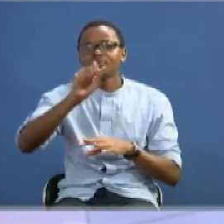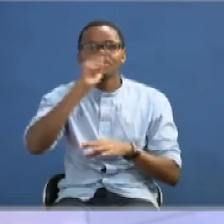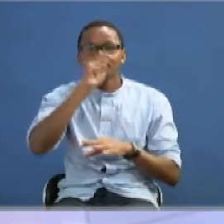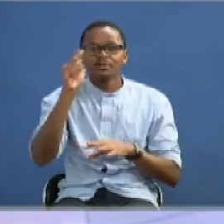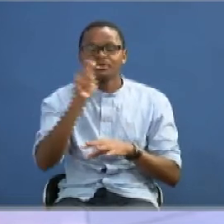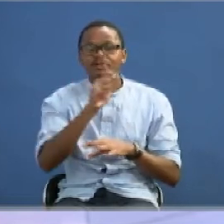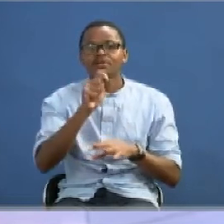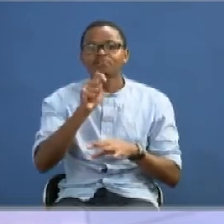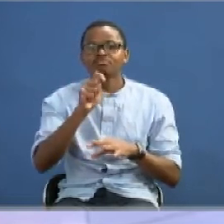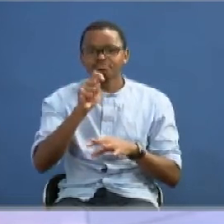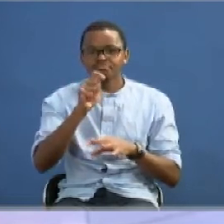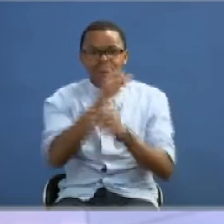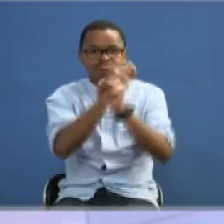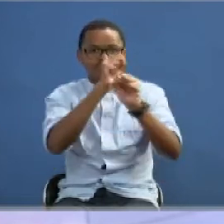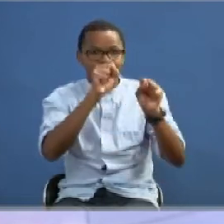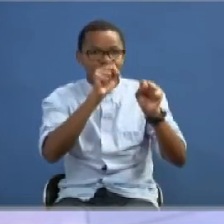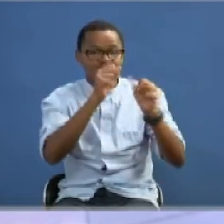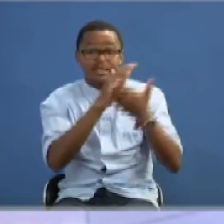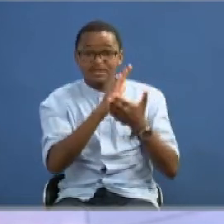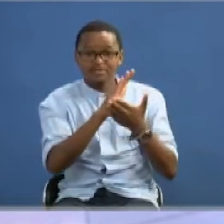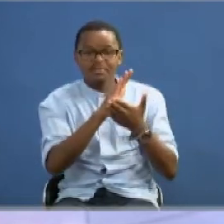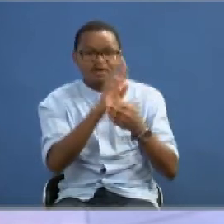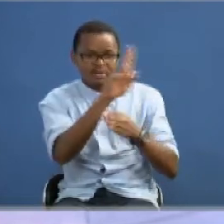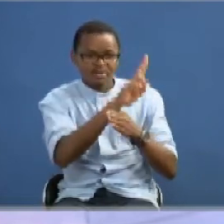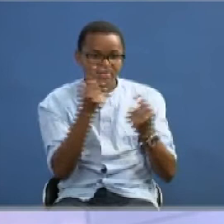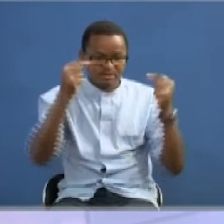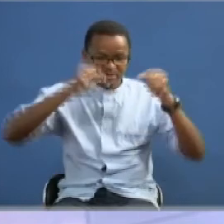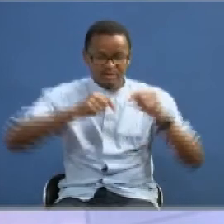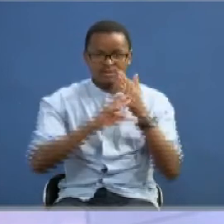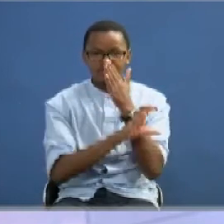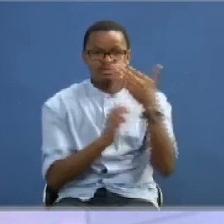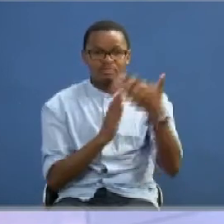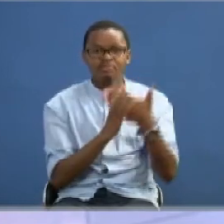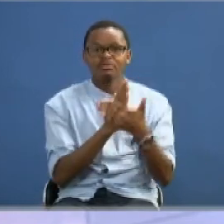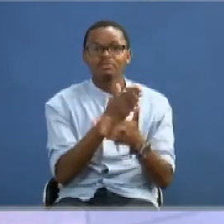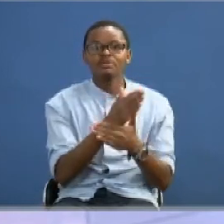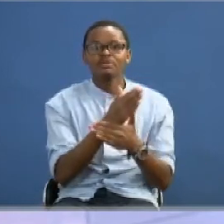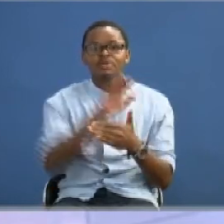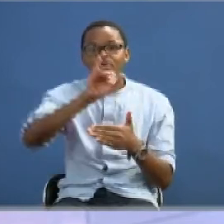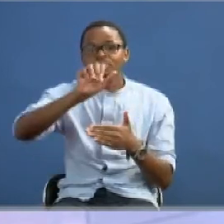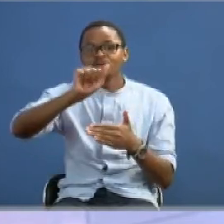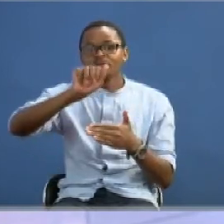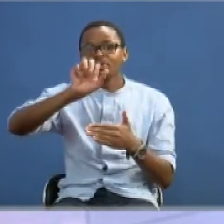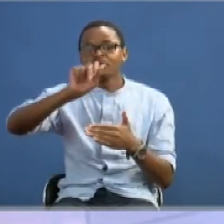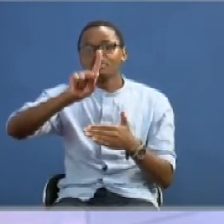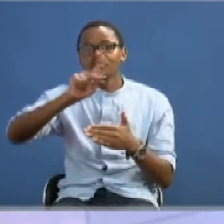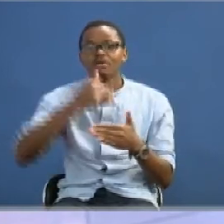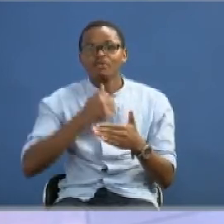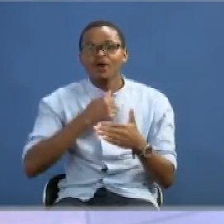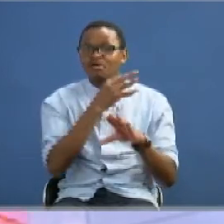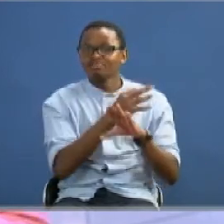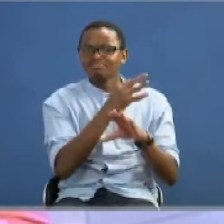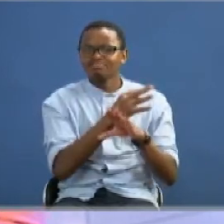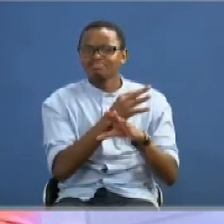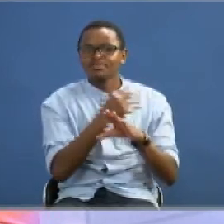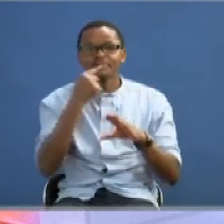President John Magufuli has complained that some of the kits that were brought in the country through the JAKMA donation, some were faulty. Given